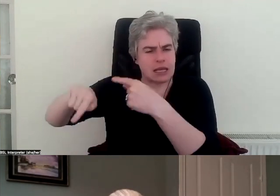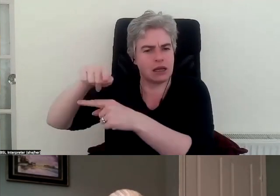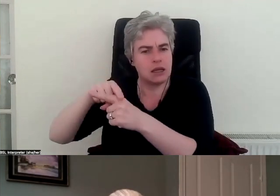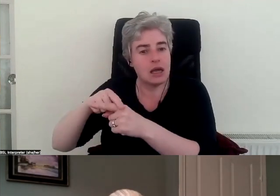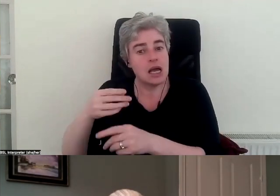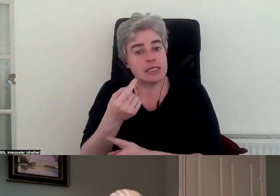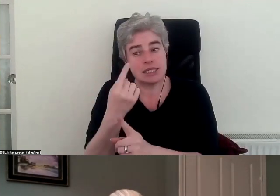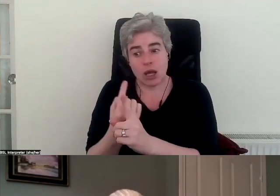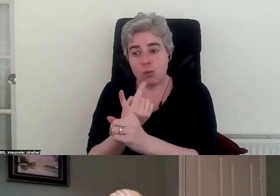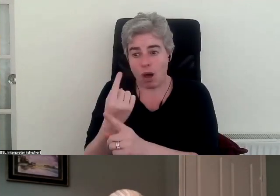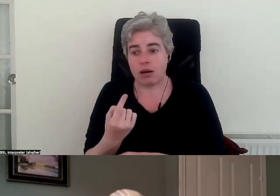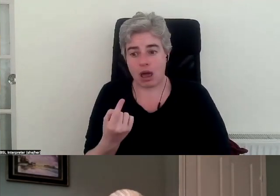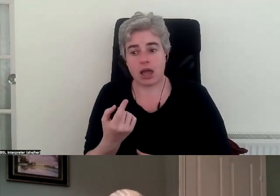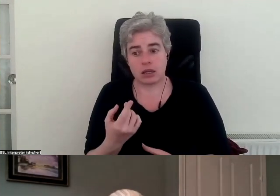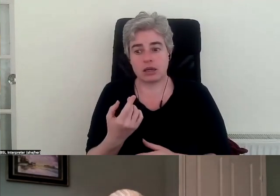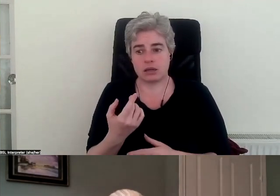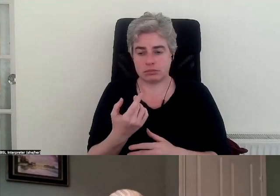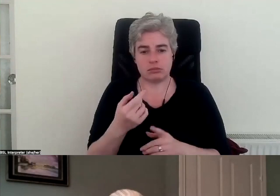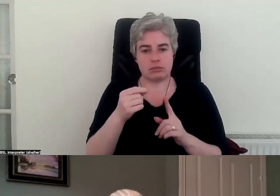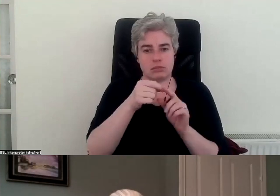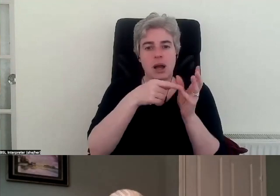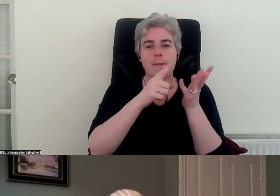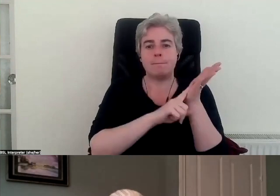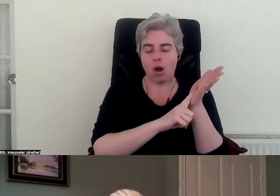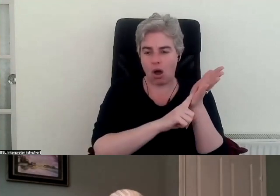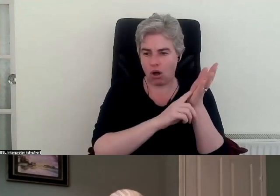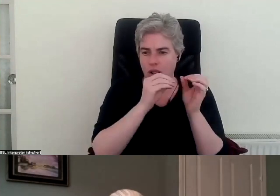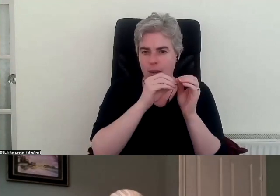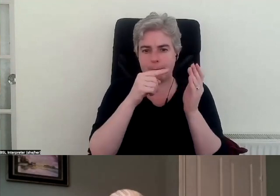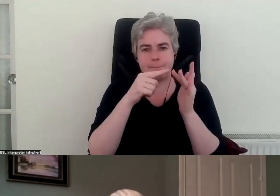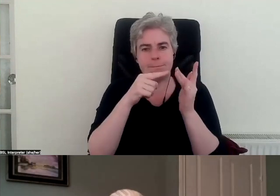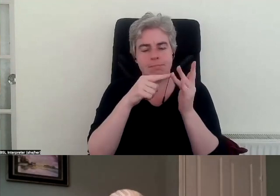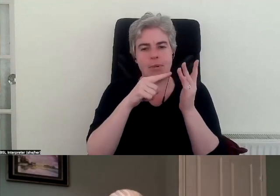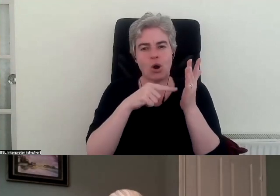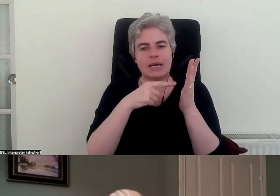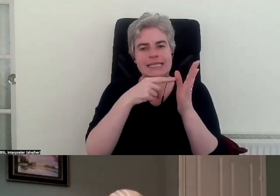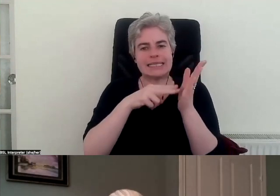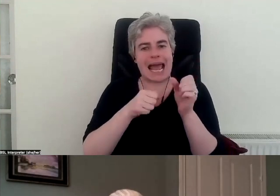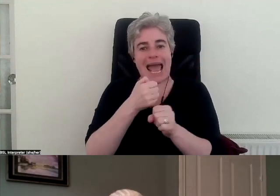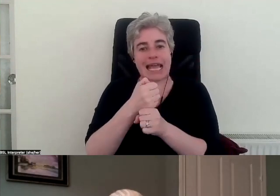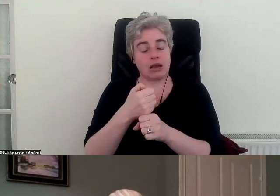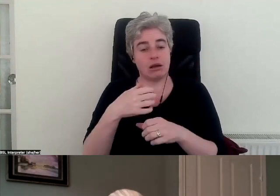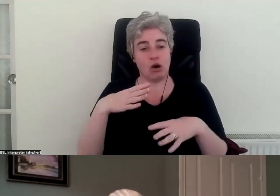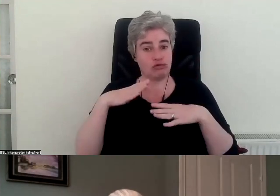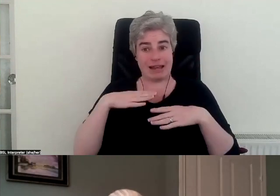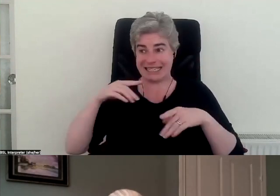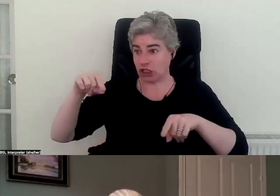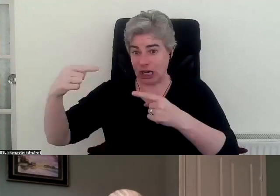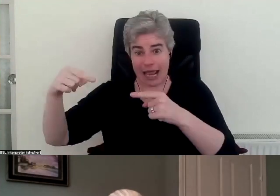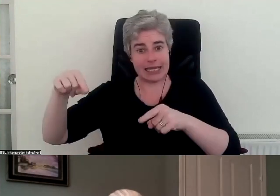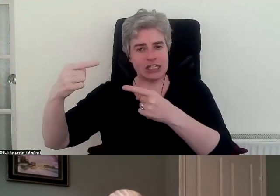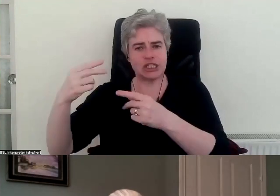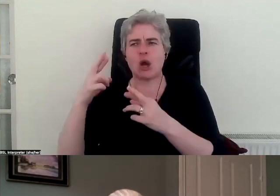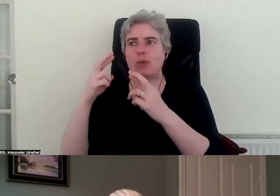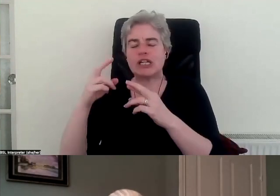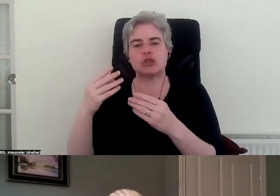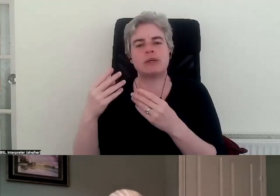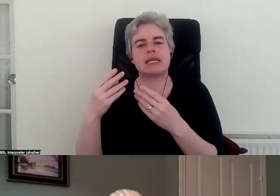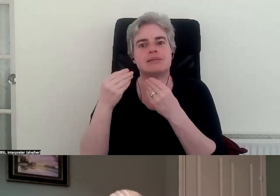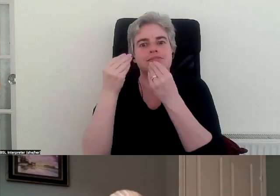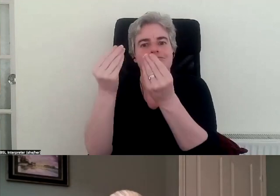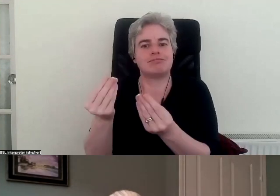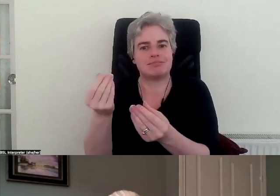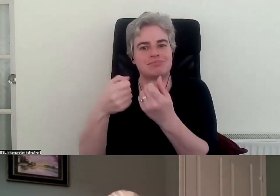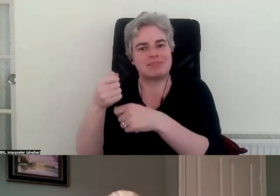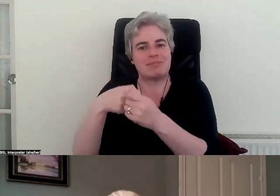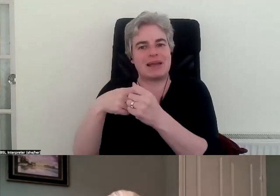like Paul Boateng, for example, is already challenging it. Wish we could make him a bishop, but I don't think he wants